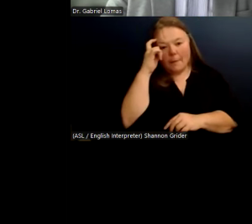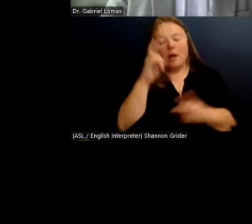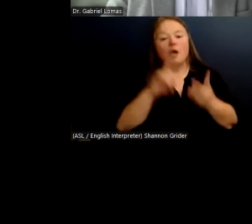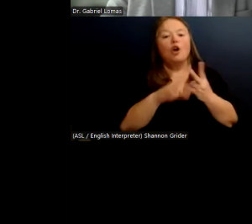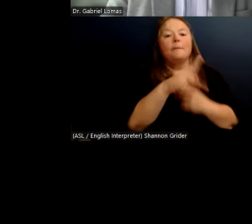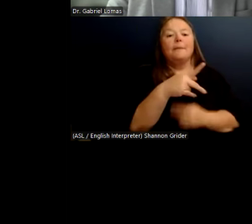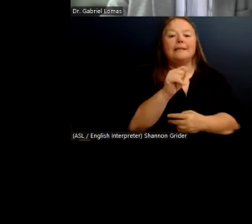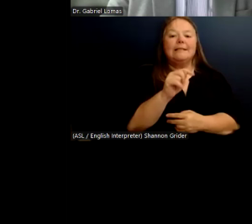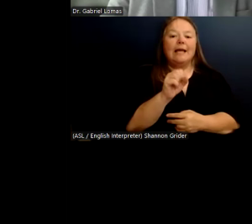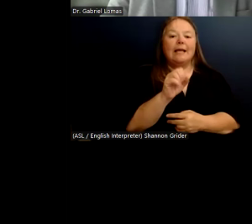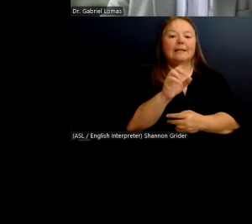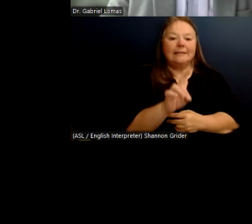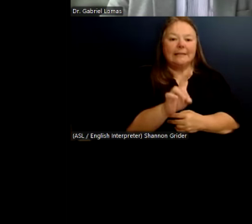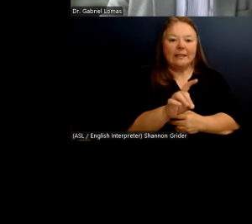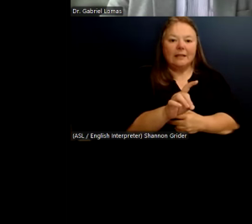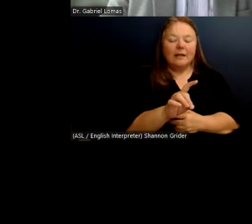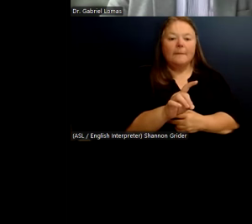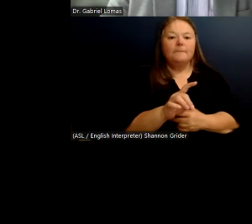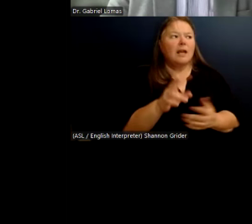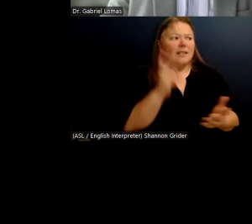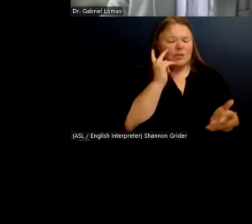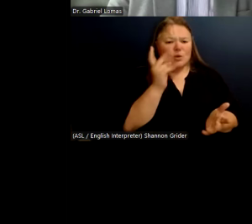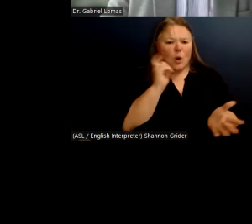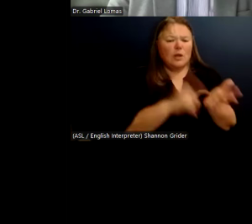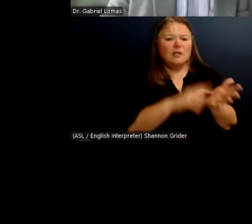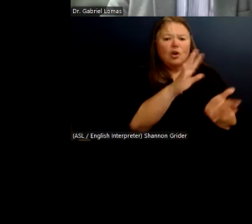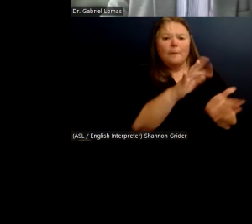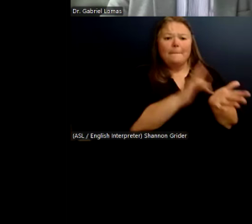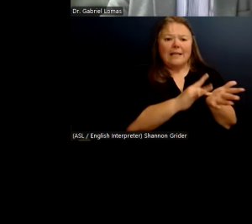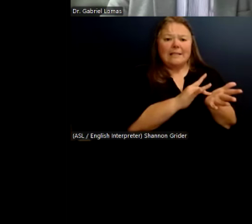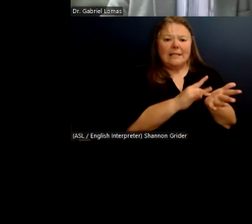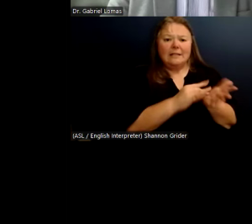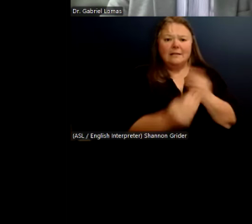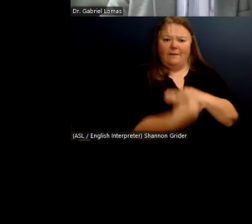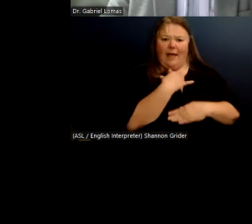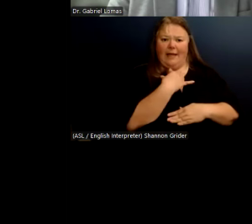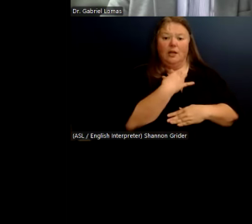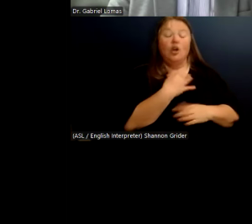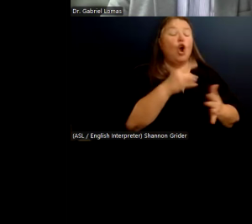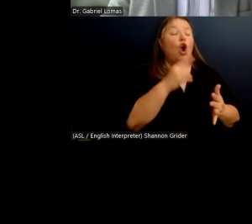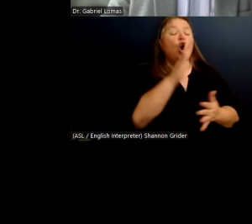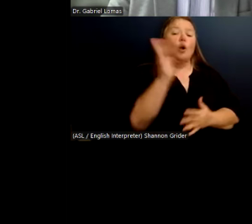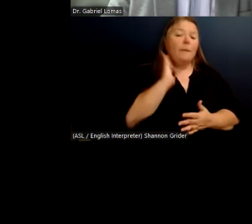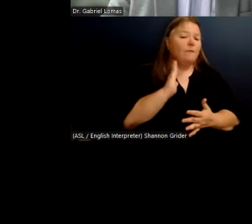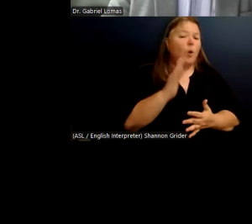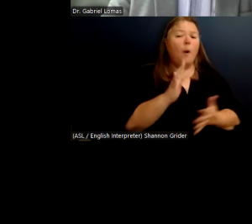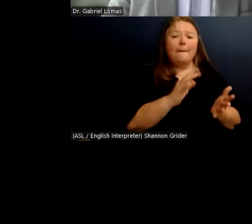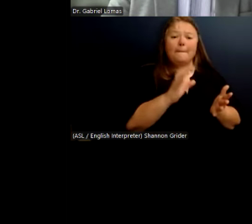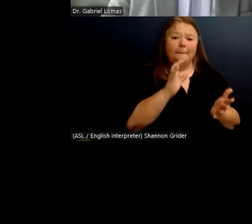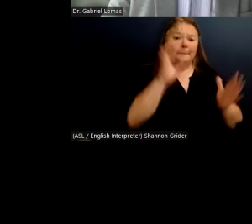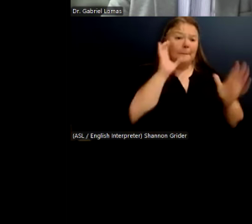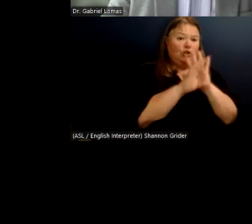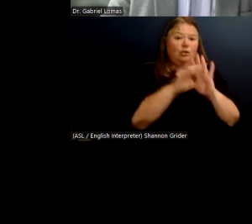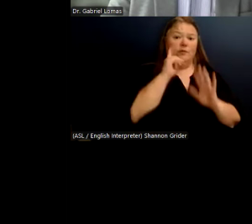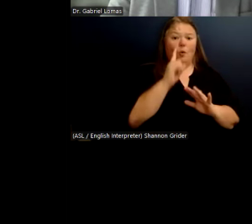notice how she looks now versus how she looked in those earlier pictures? She was on a huge list of different kinds